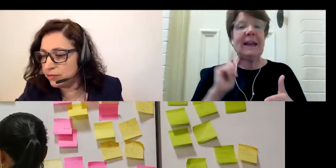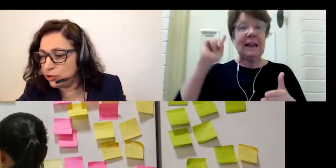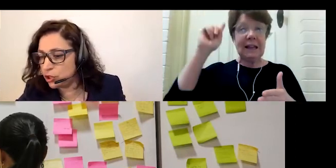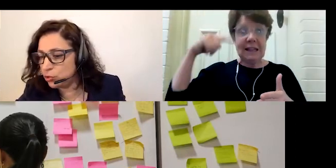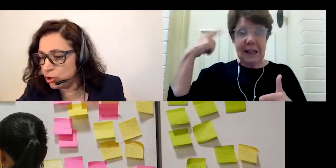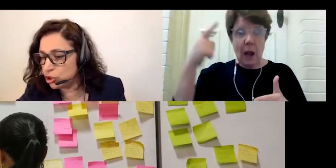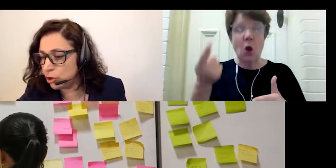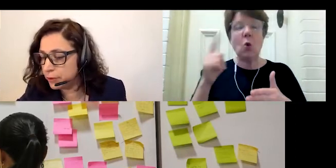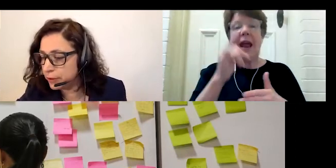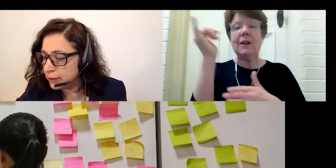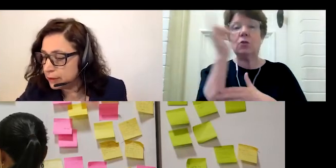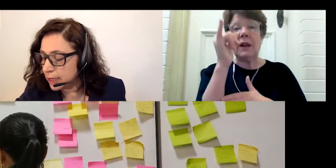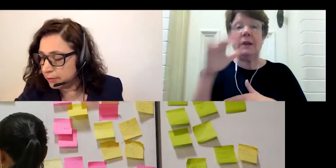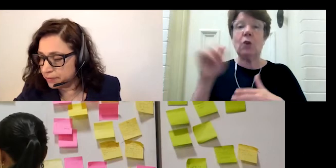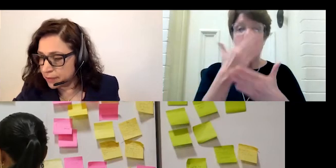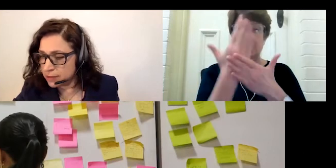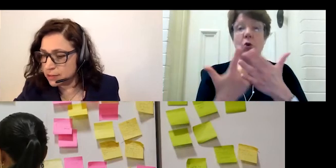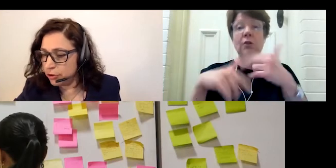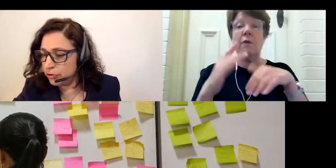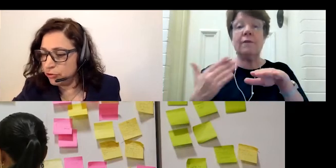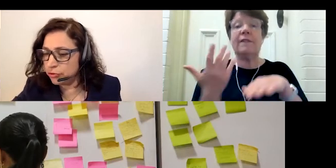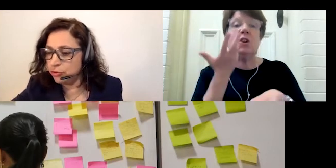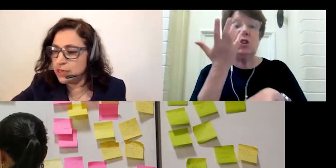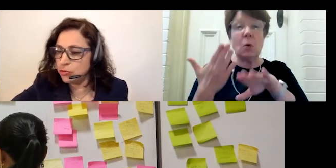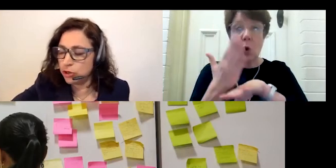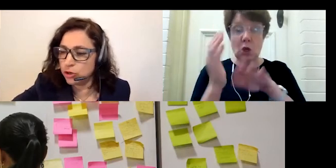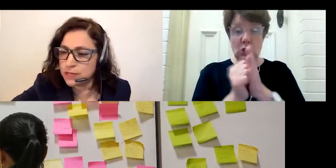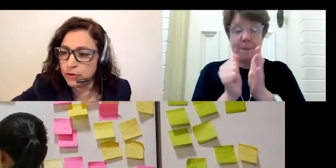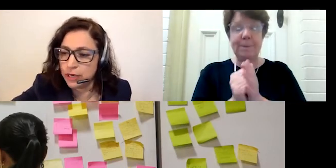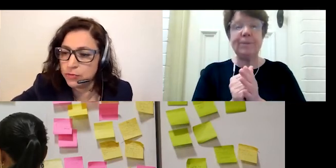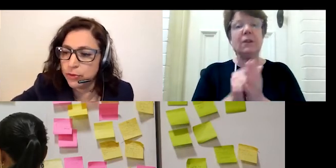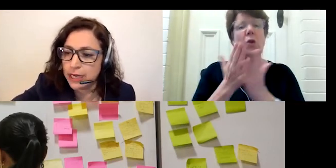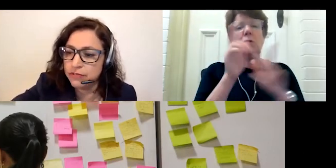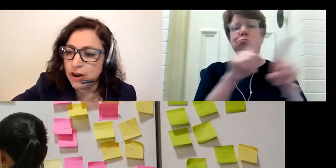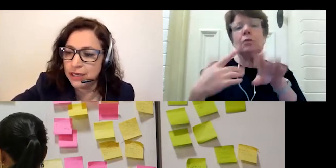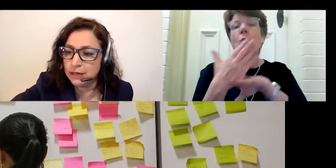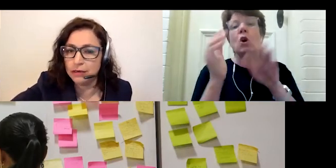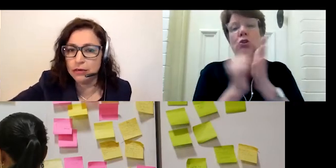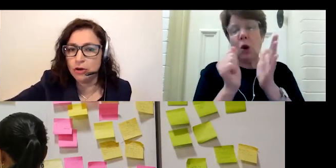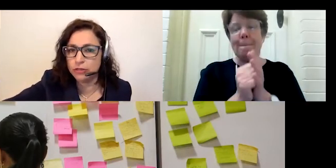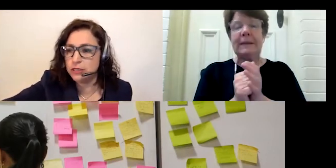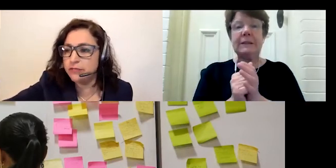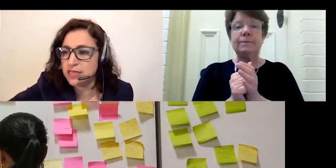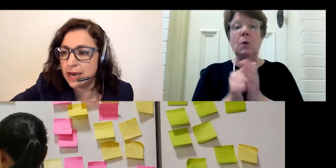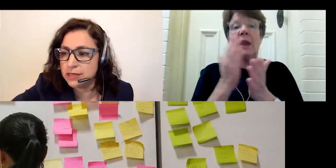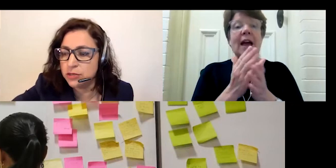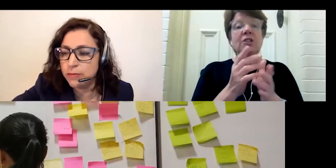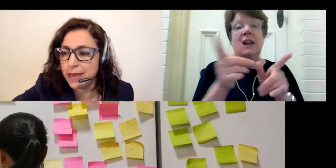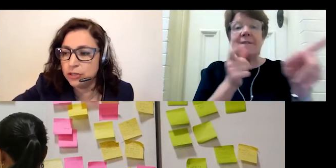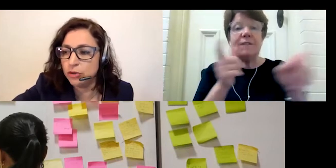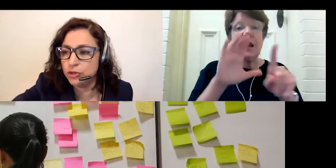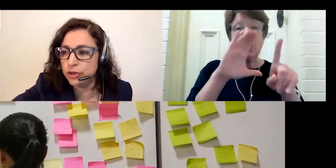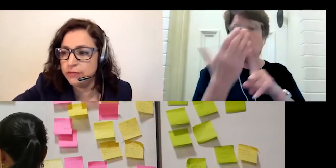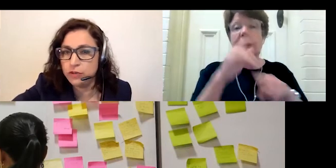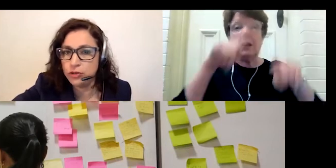from the Future workshop. So through these workshop series, we were inviting culturally diverse artists to